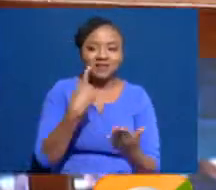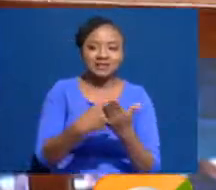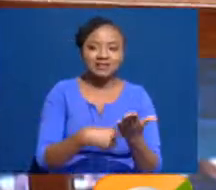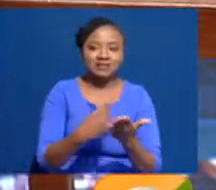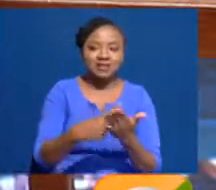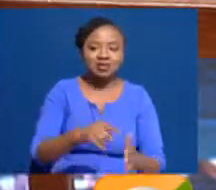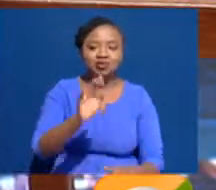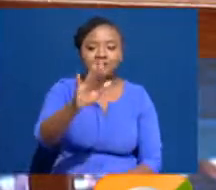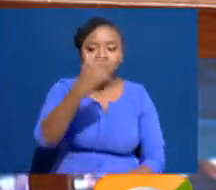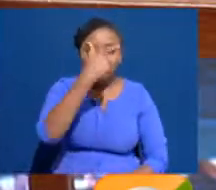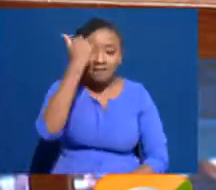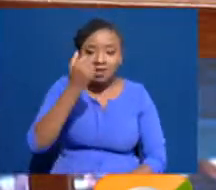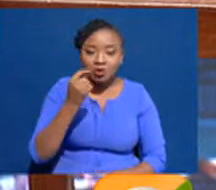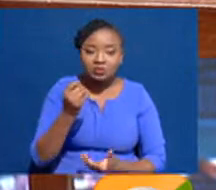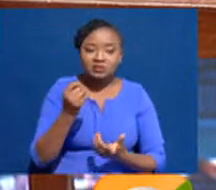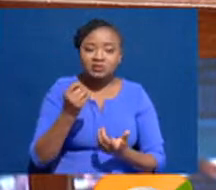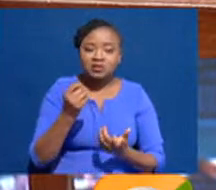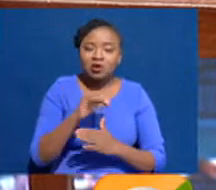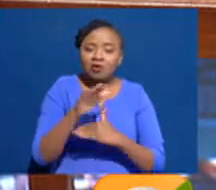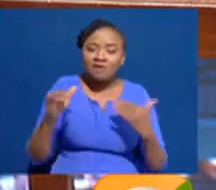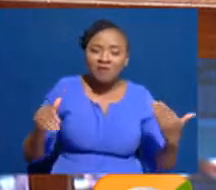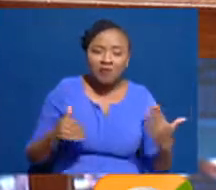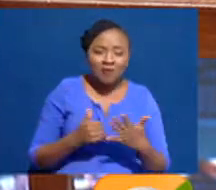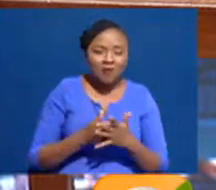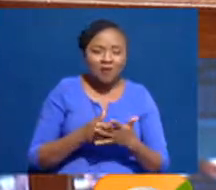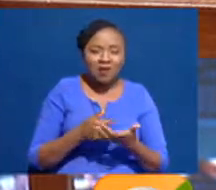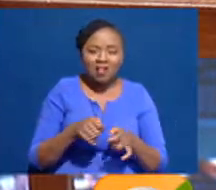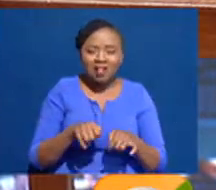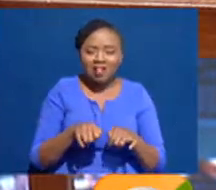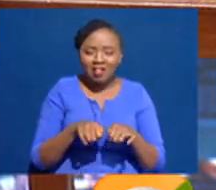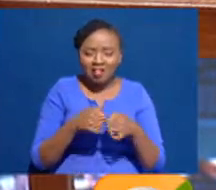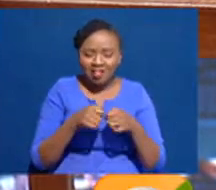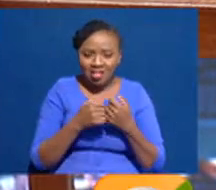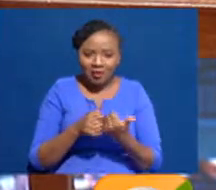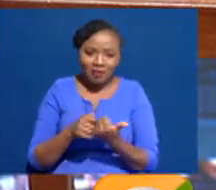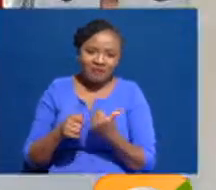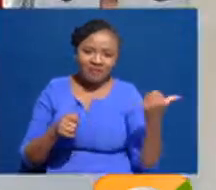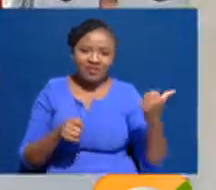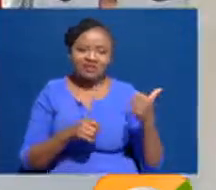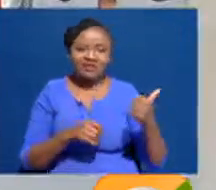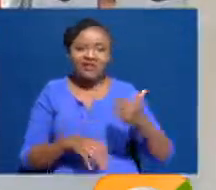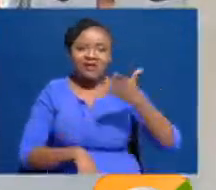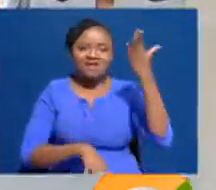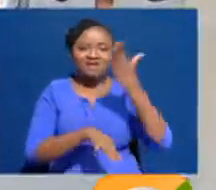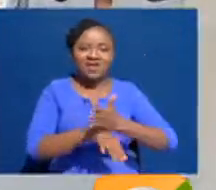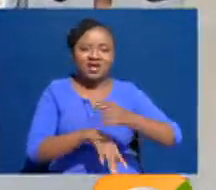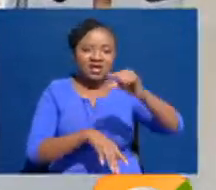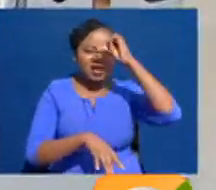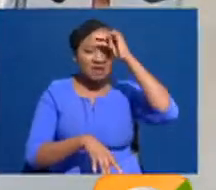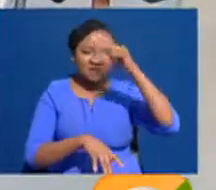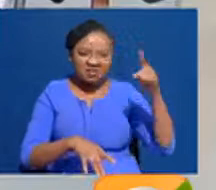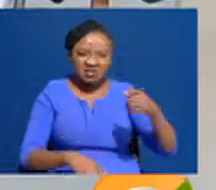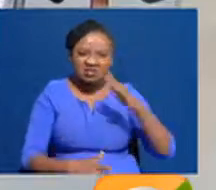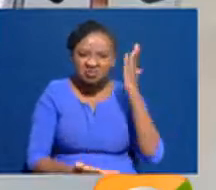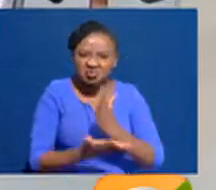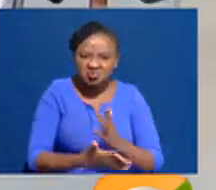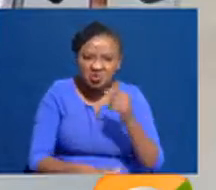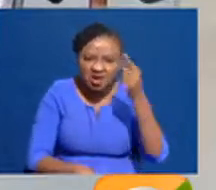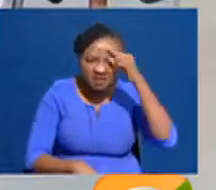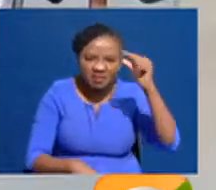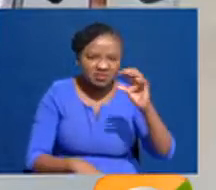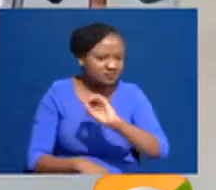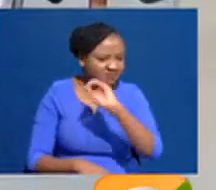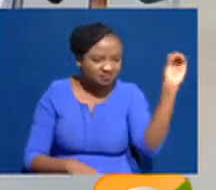Because of all the ills of this illegitimate government. You cannot call this and government. I will never call it a legitimate government. And soon we